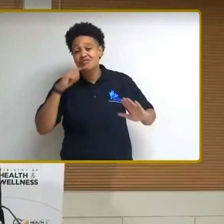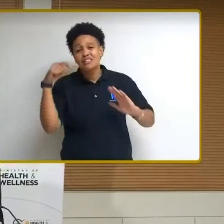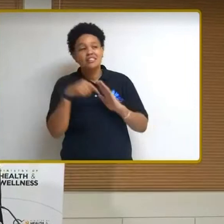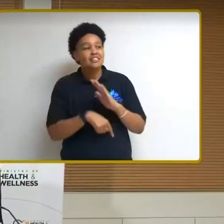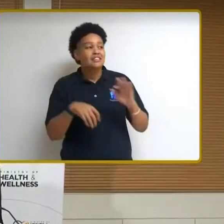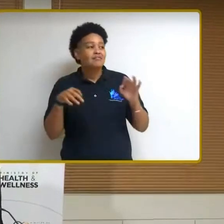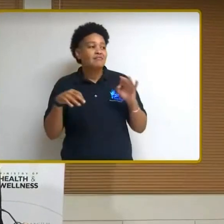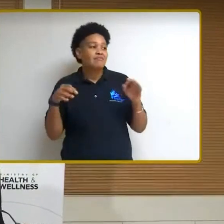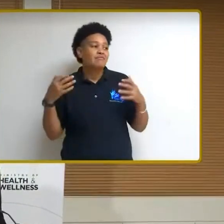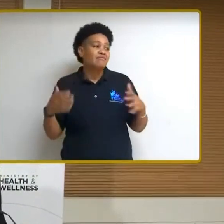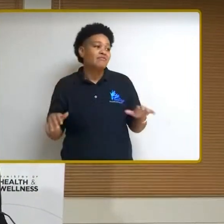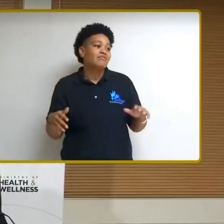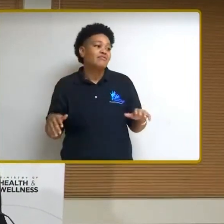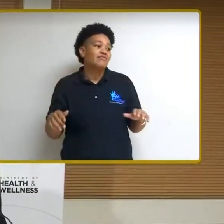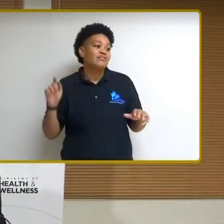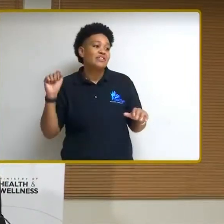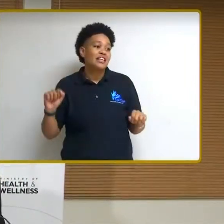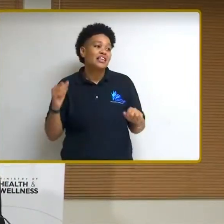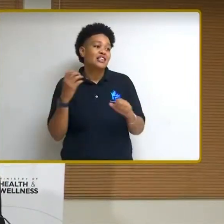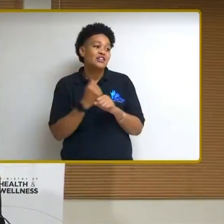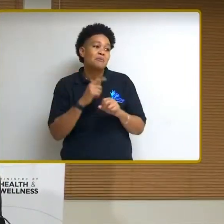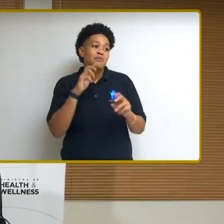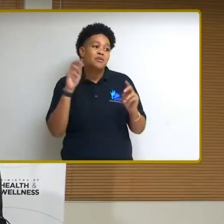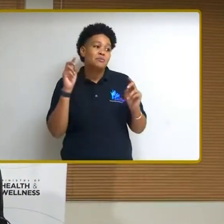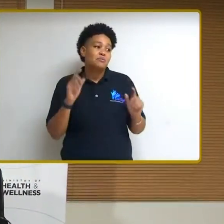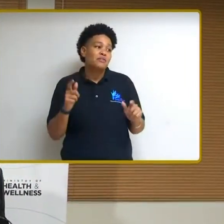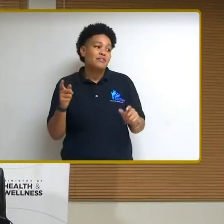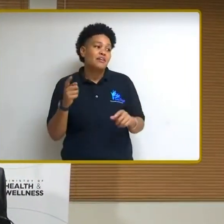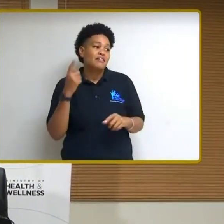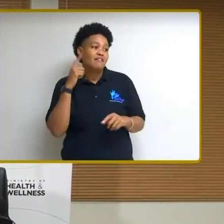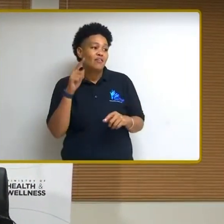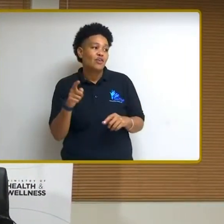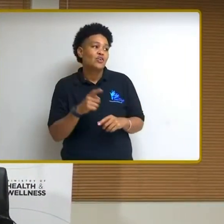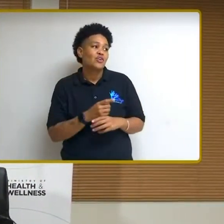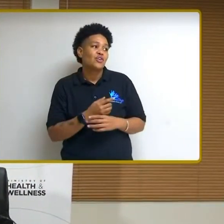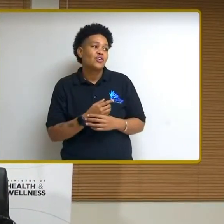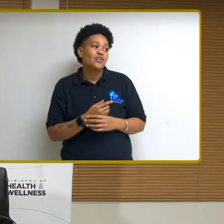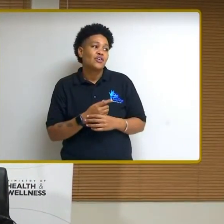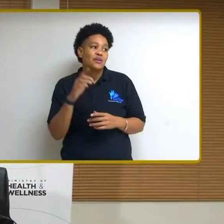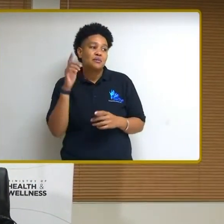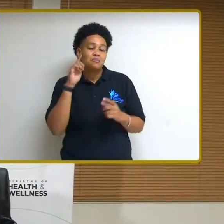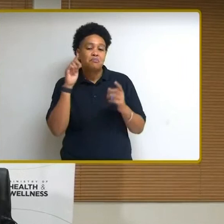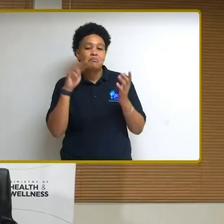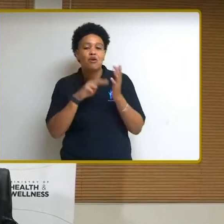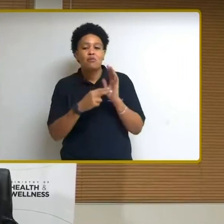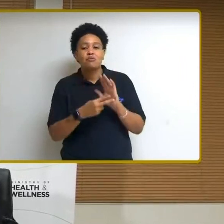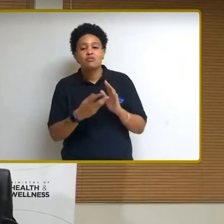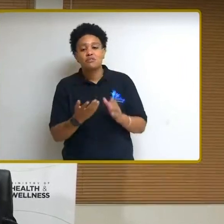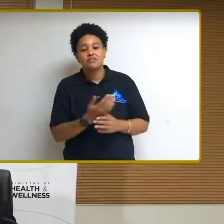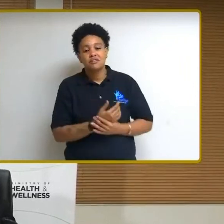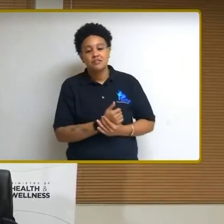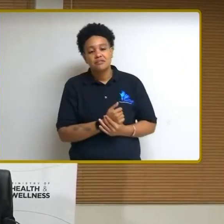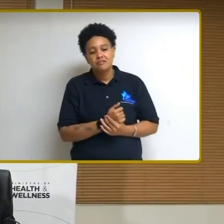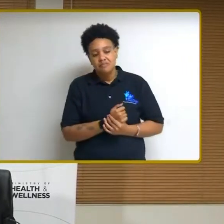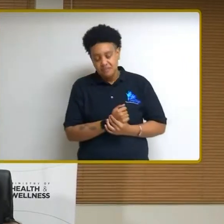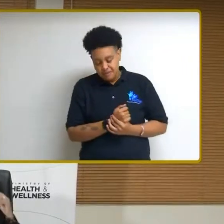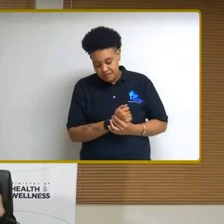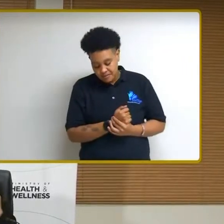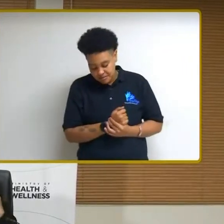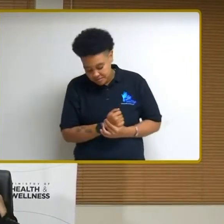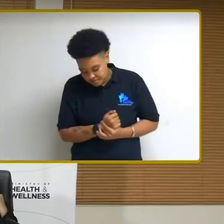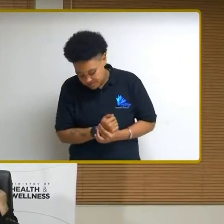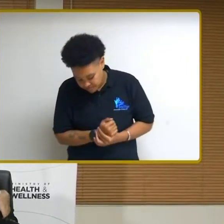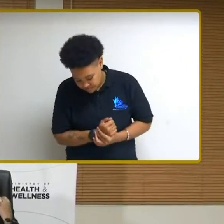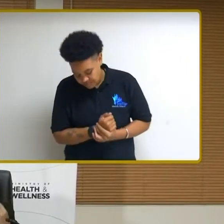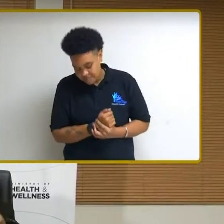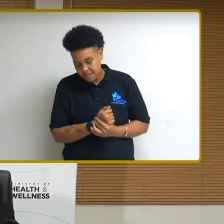detailed, and she can summarize it very briefly, just for your purposes. Right.